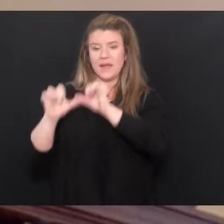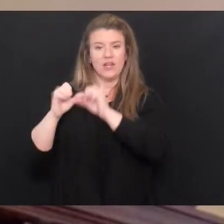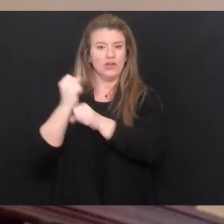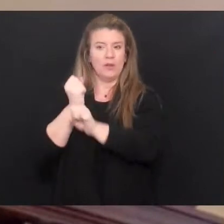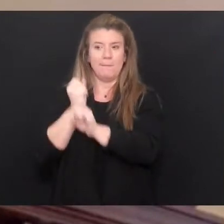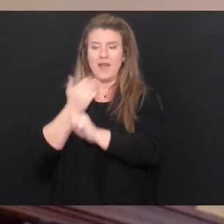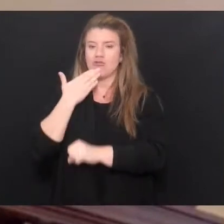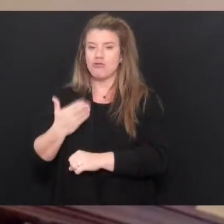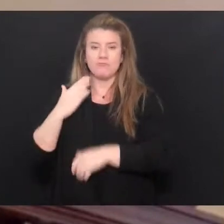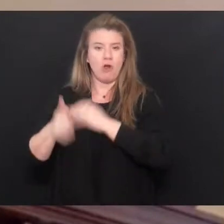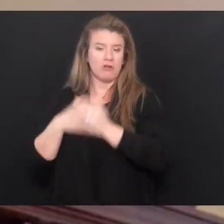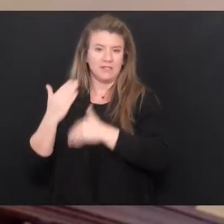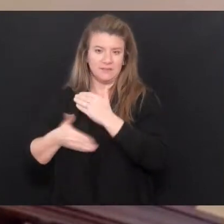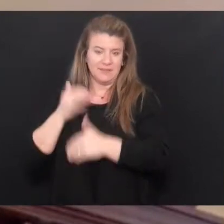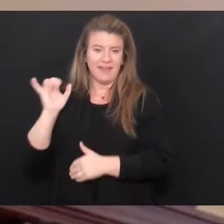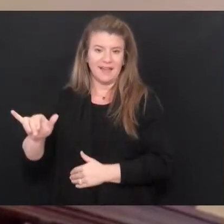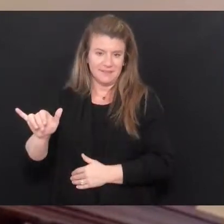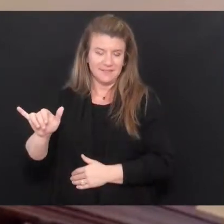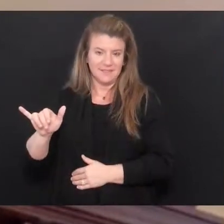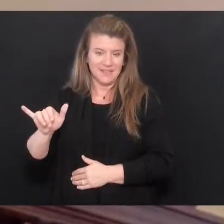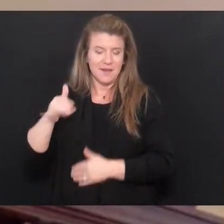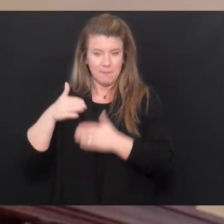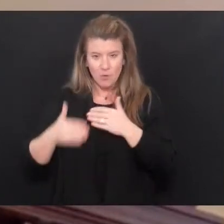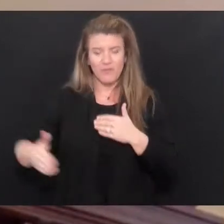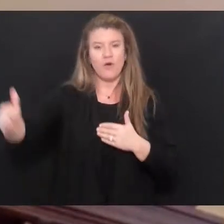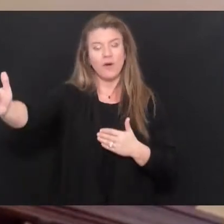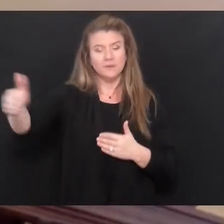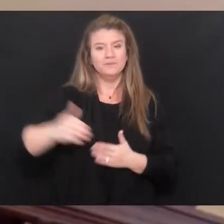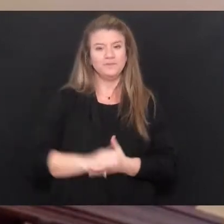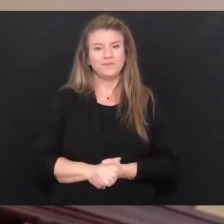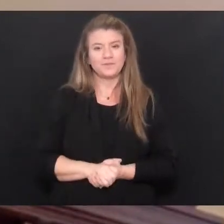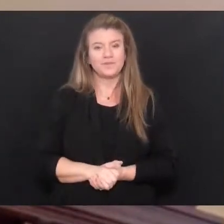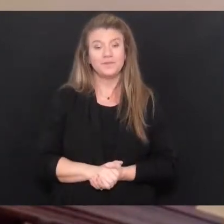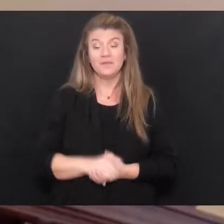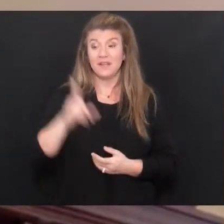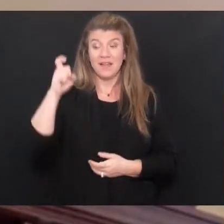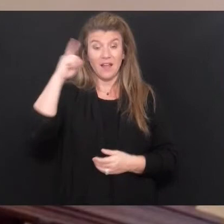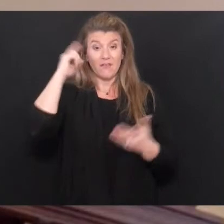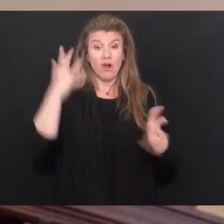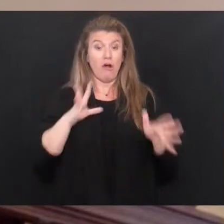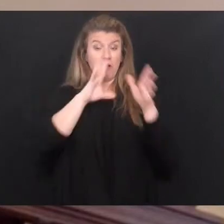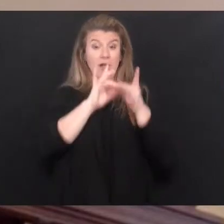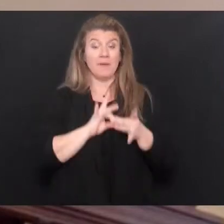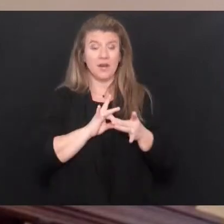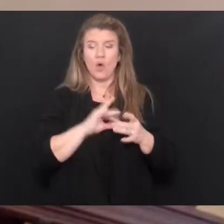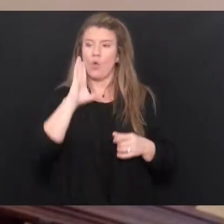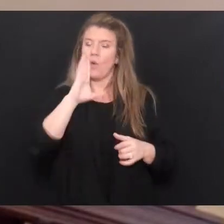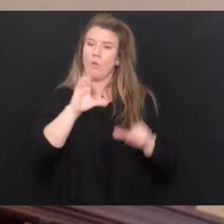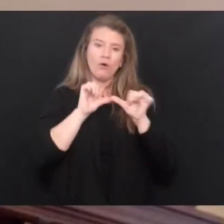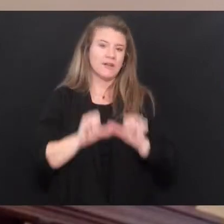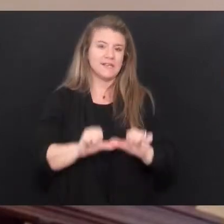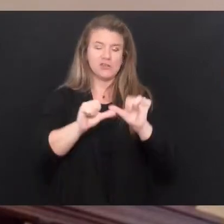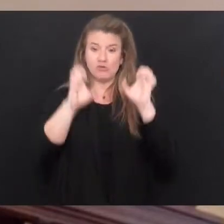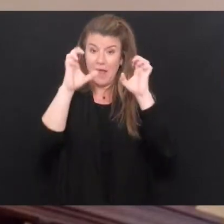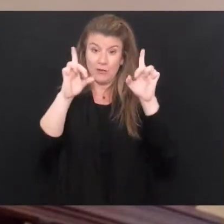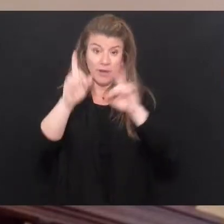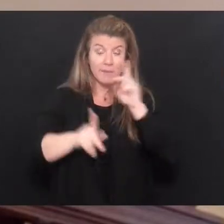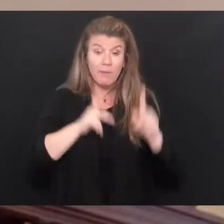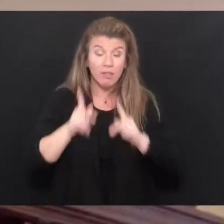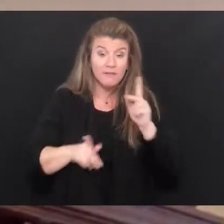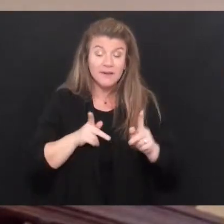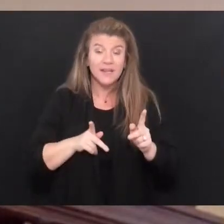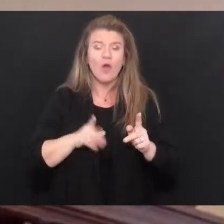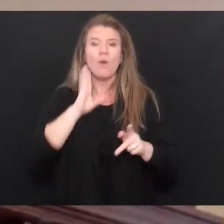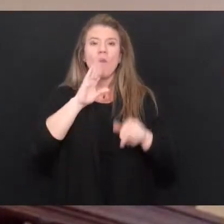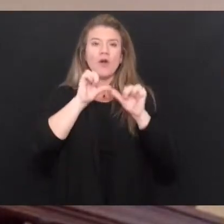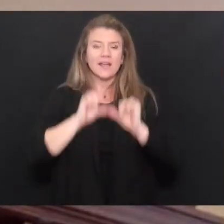great progress moving forward. And as the governor pointed out, we're going to continue to educate people, and we're